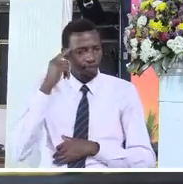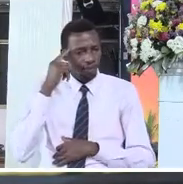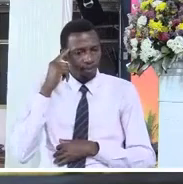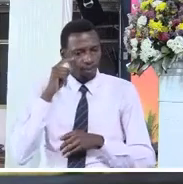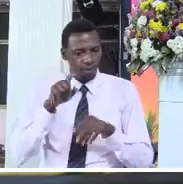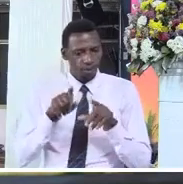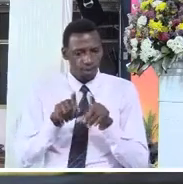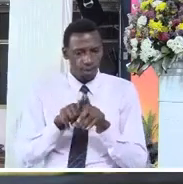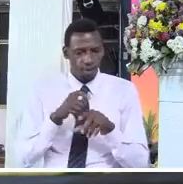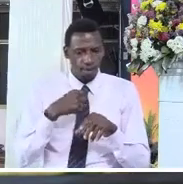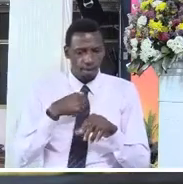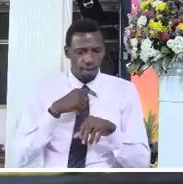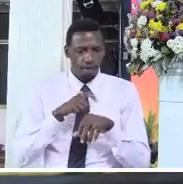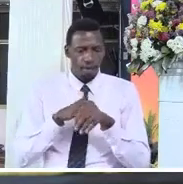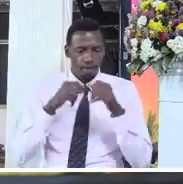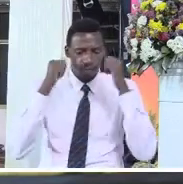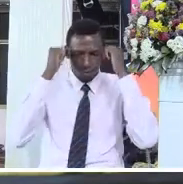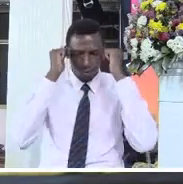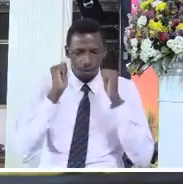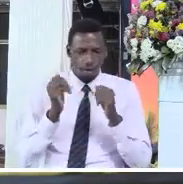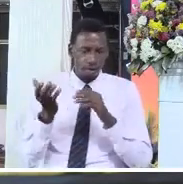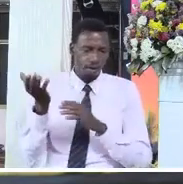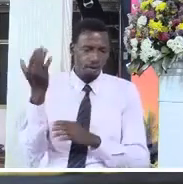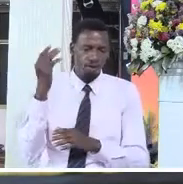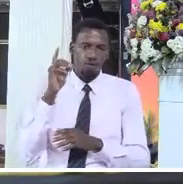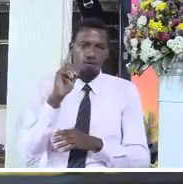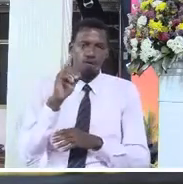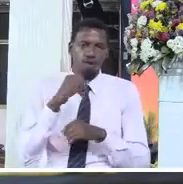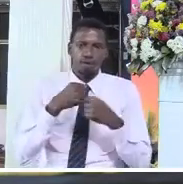then, one of the challenges which I found is